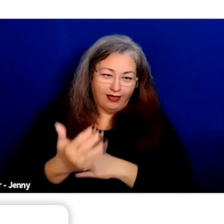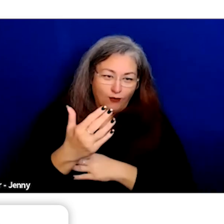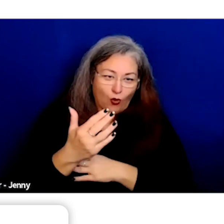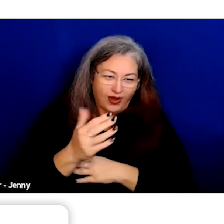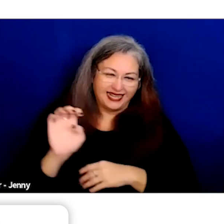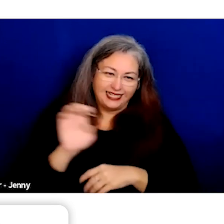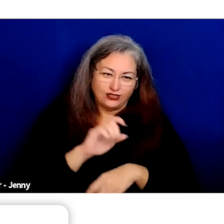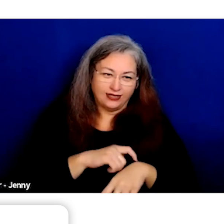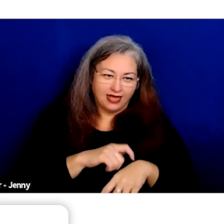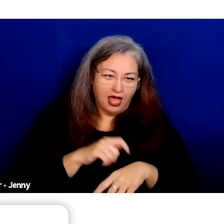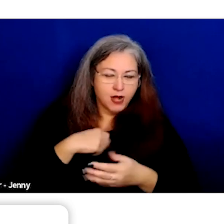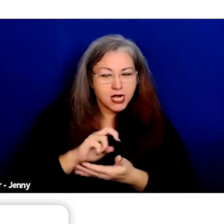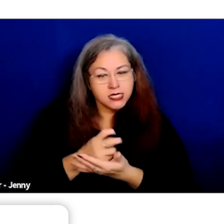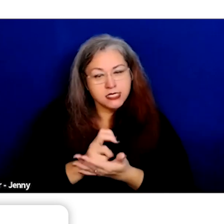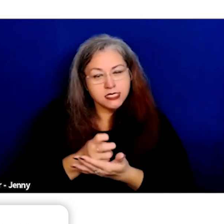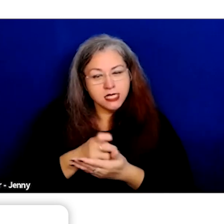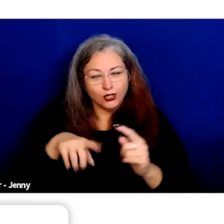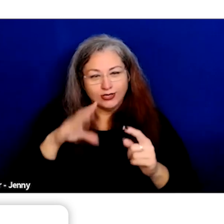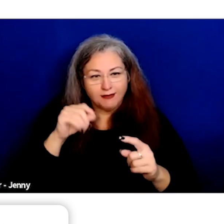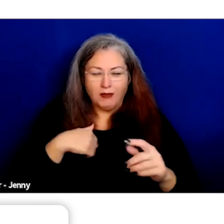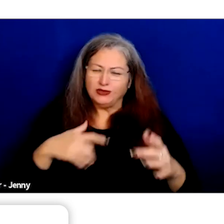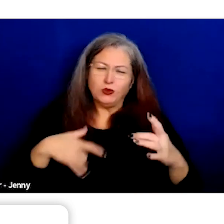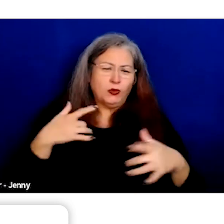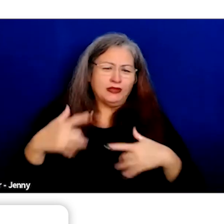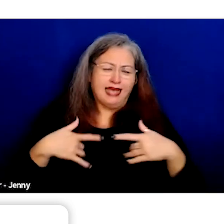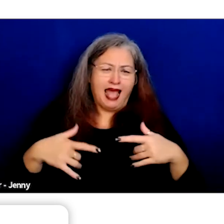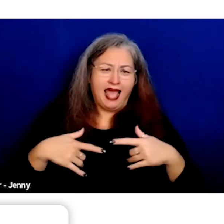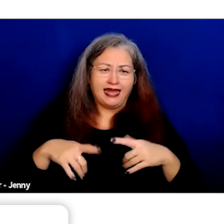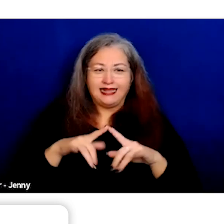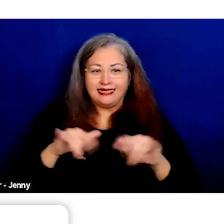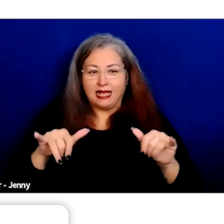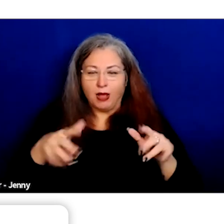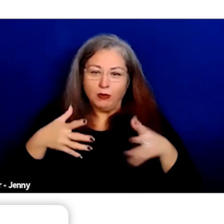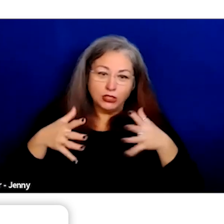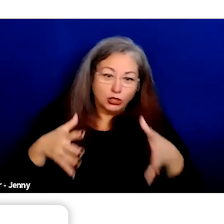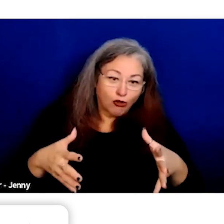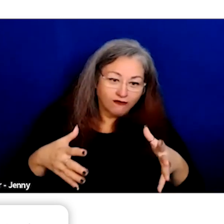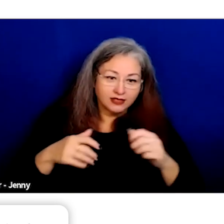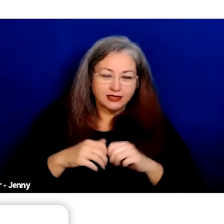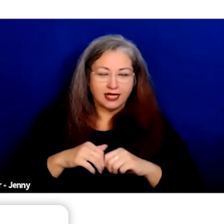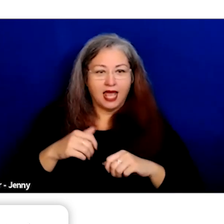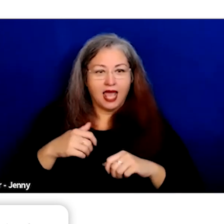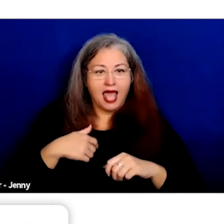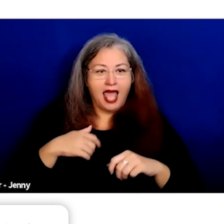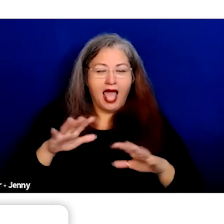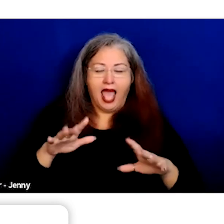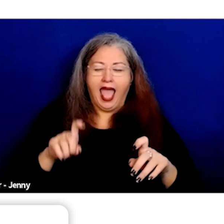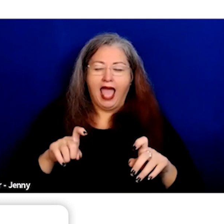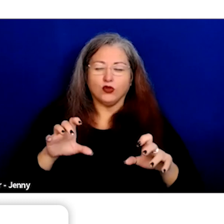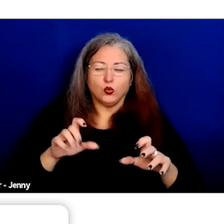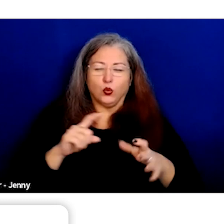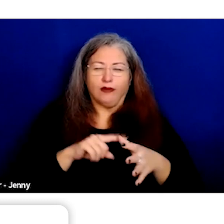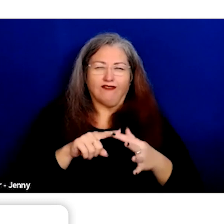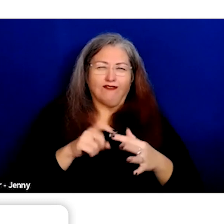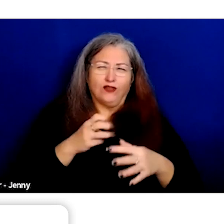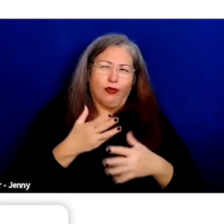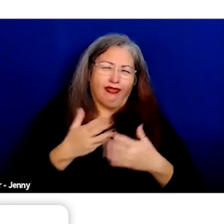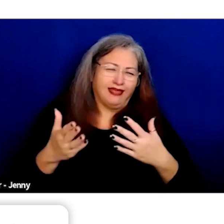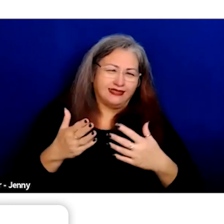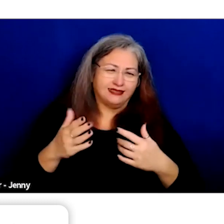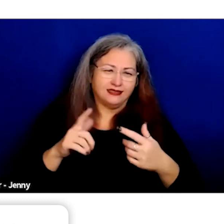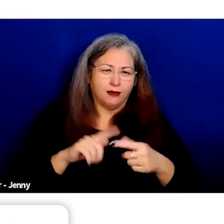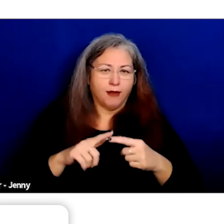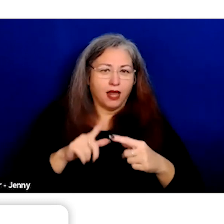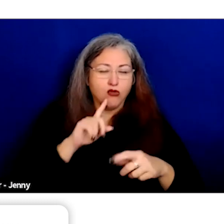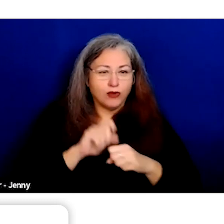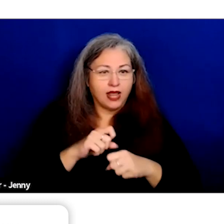Eastern time. I couldn't sleep. I was so excited and so nervous at the same time. And I was like, I just need to do a couple of things. And I'm